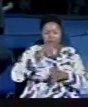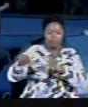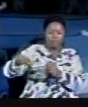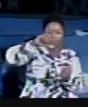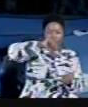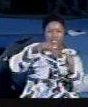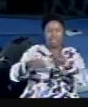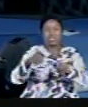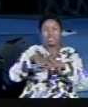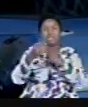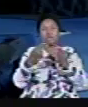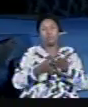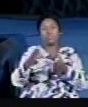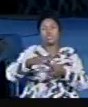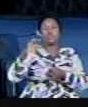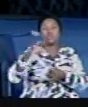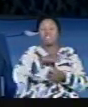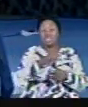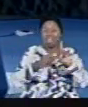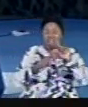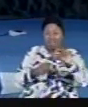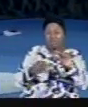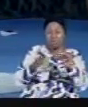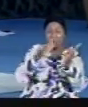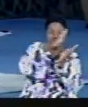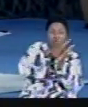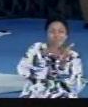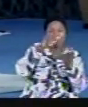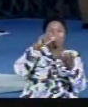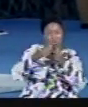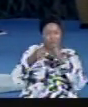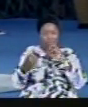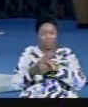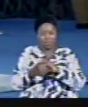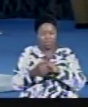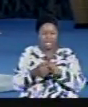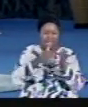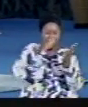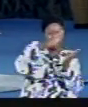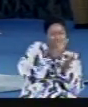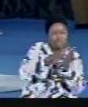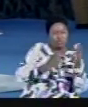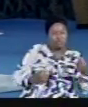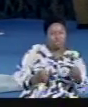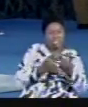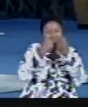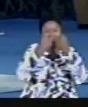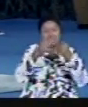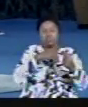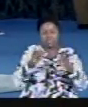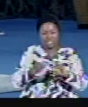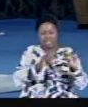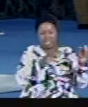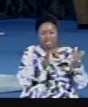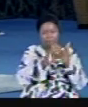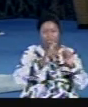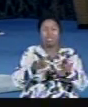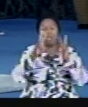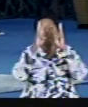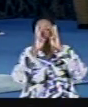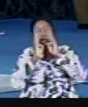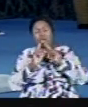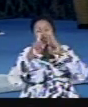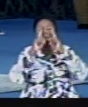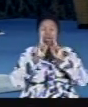A little problem, a little challenge will set him crying, set her